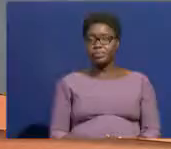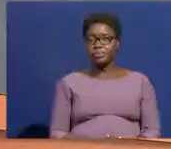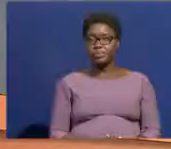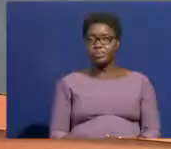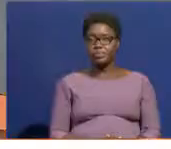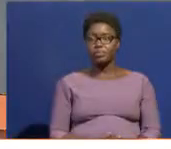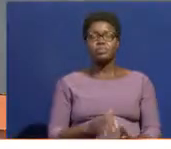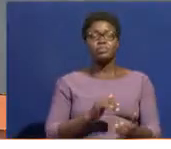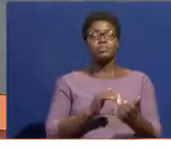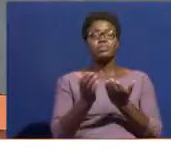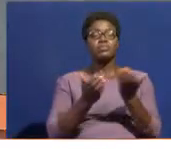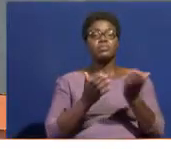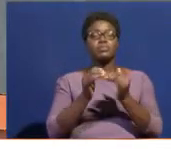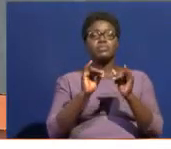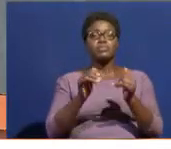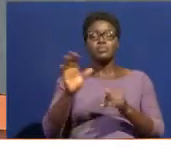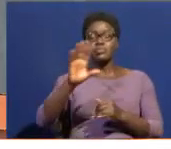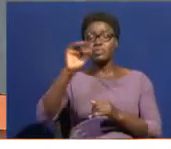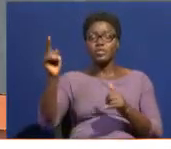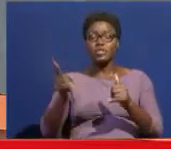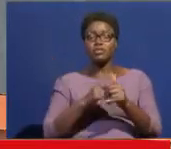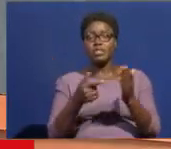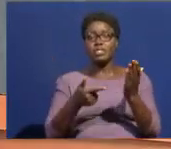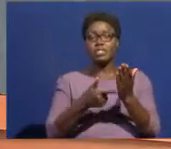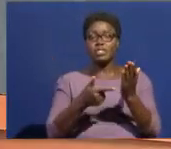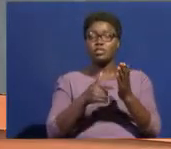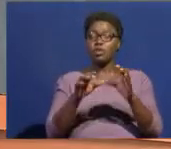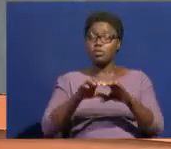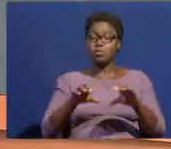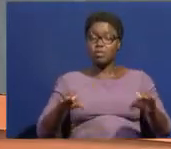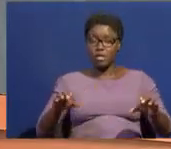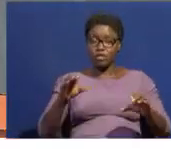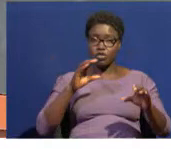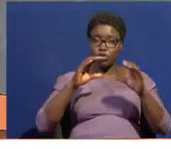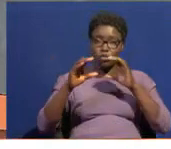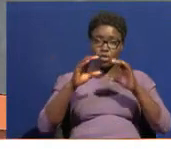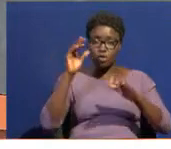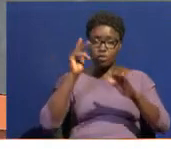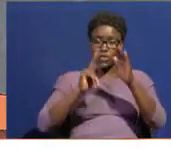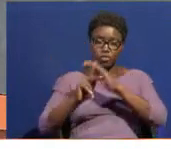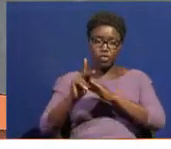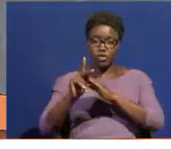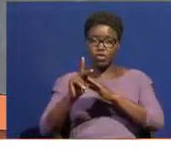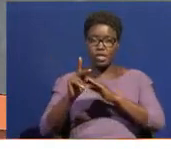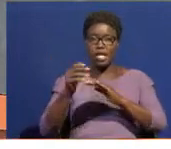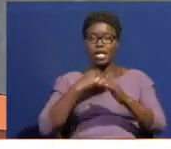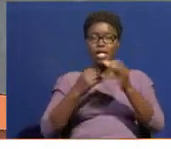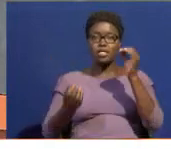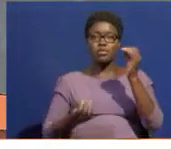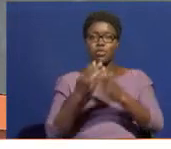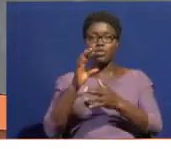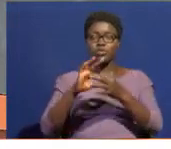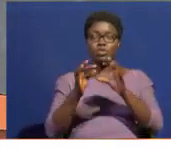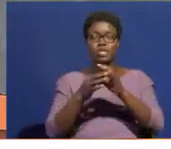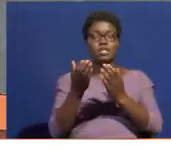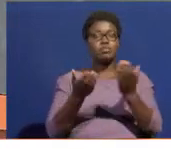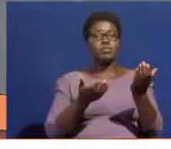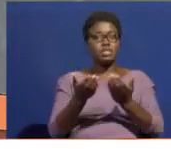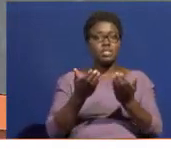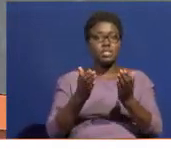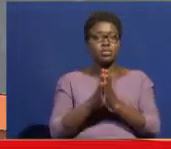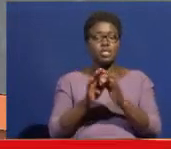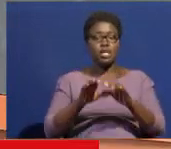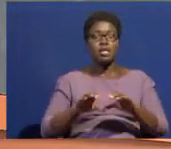And now welcome to the world of business. Africa's first digital marketplace for communications professionals has been launched to connect businesses to